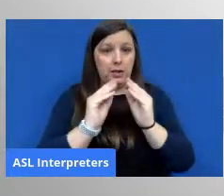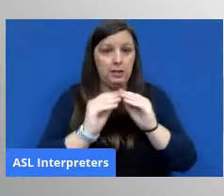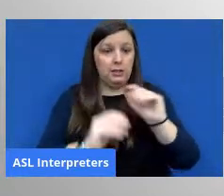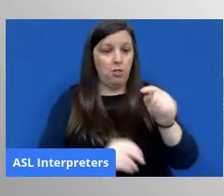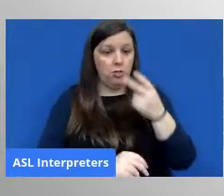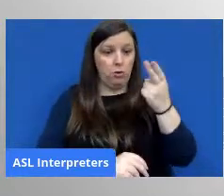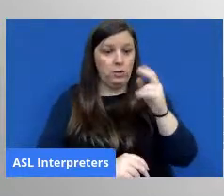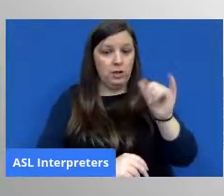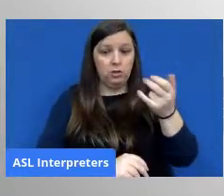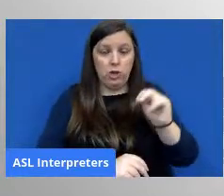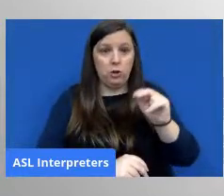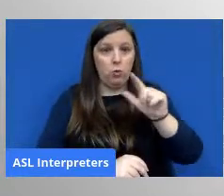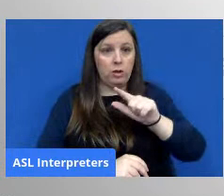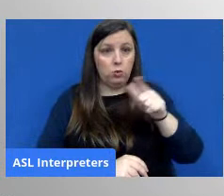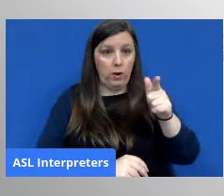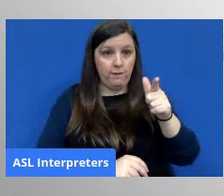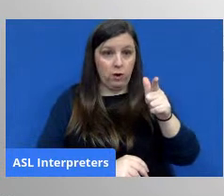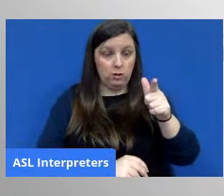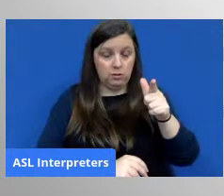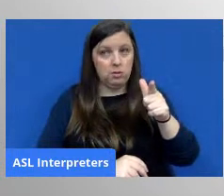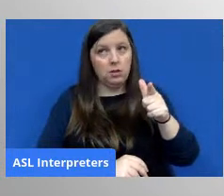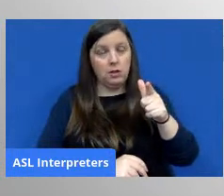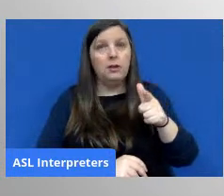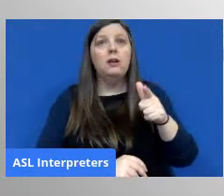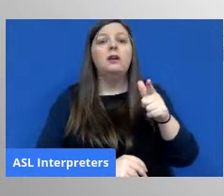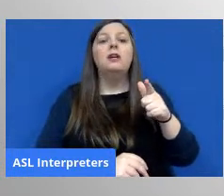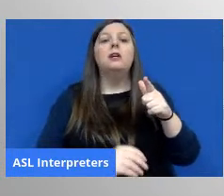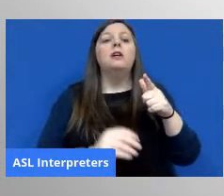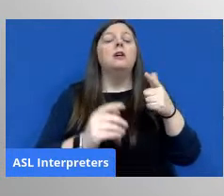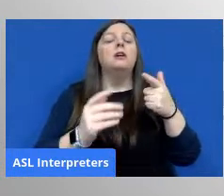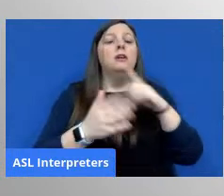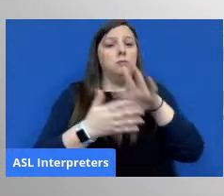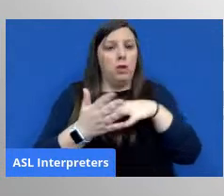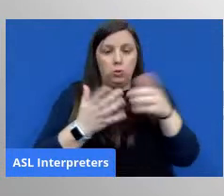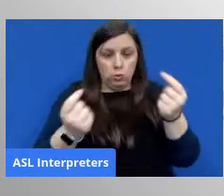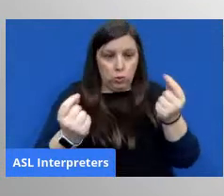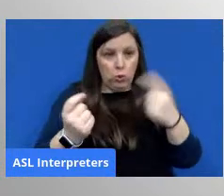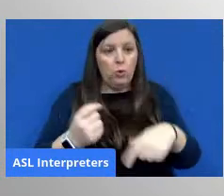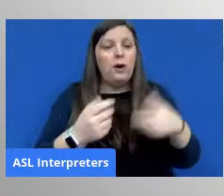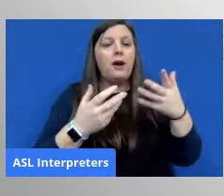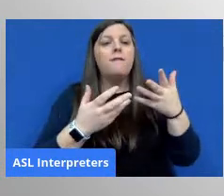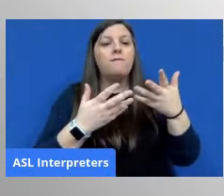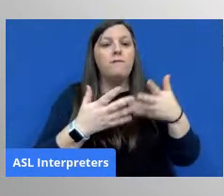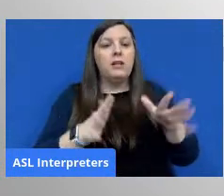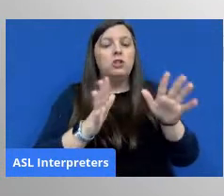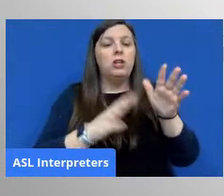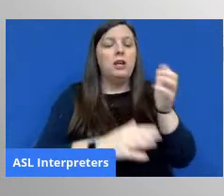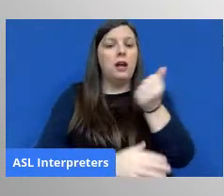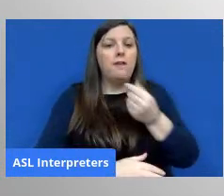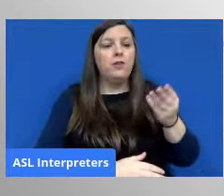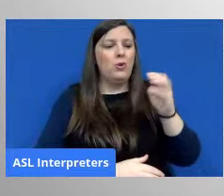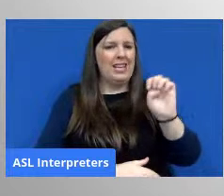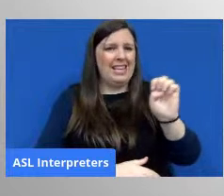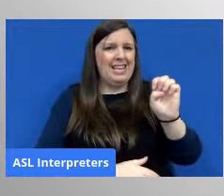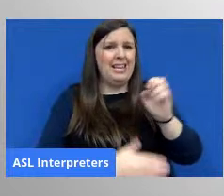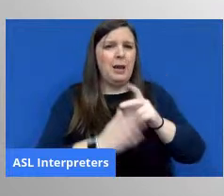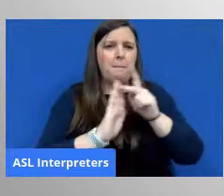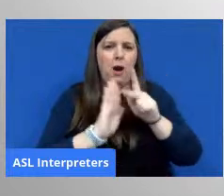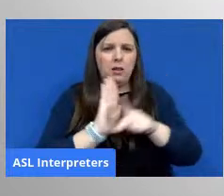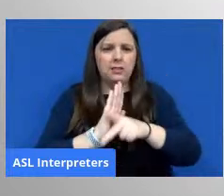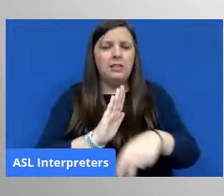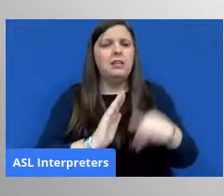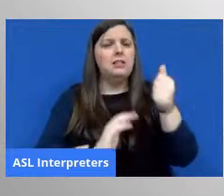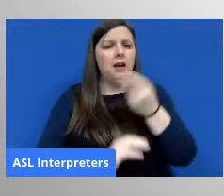for that meeting includes finishing up a few E policies, a few K policies, and then we have some J policies from Dr.